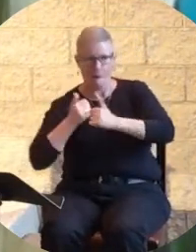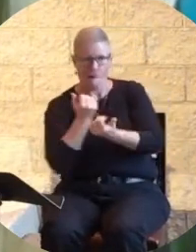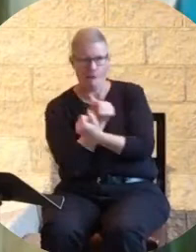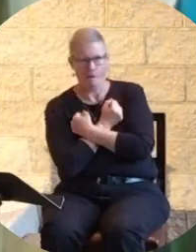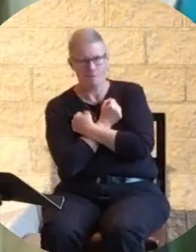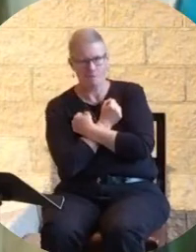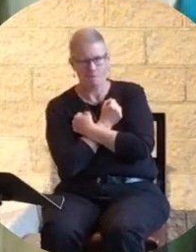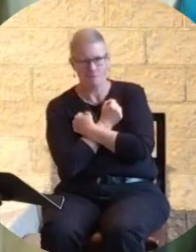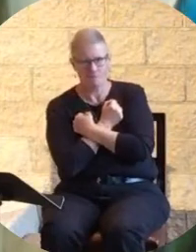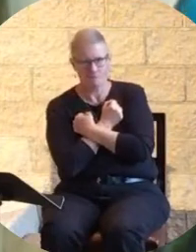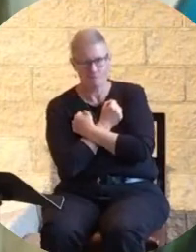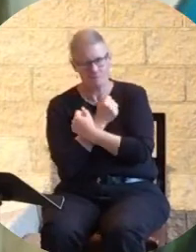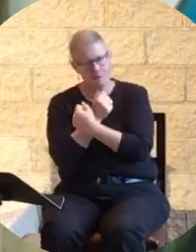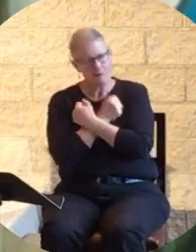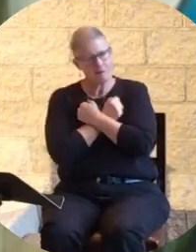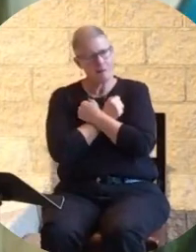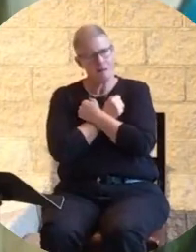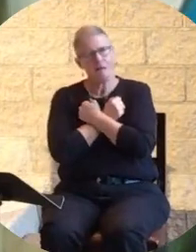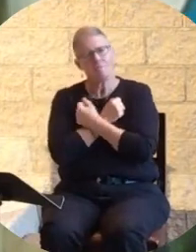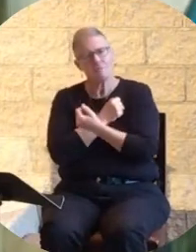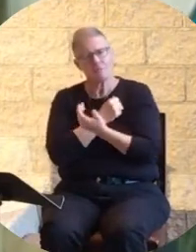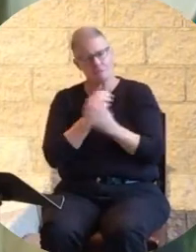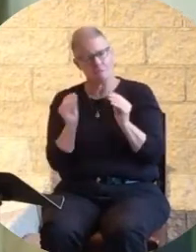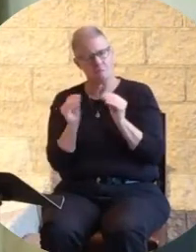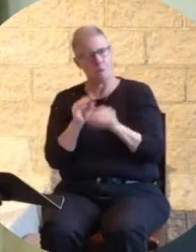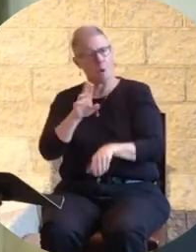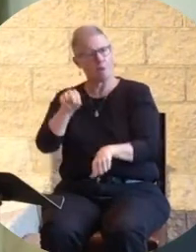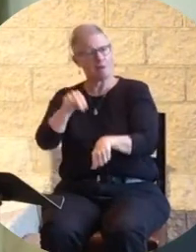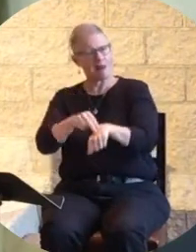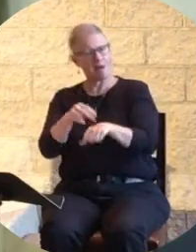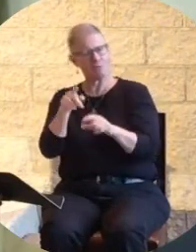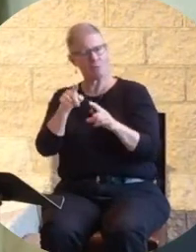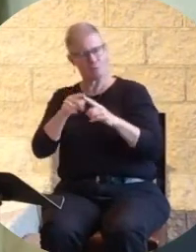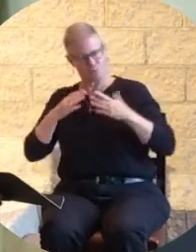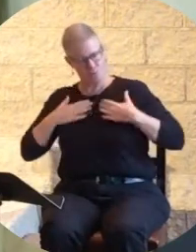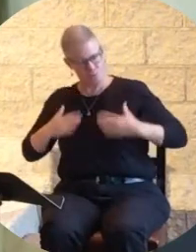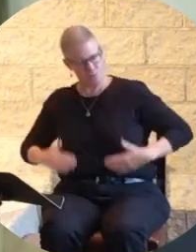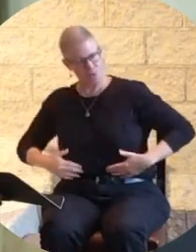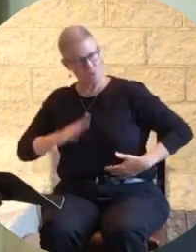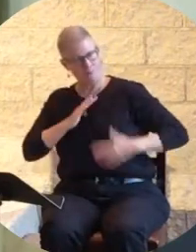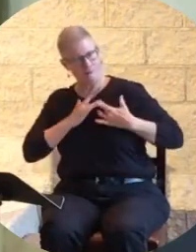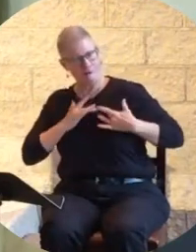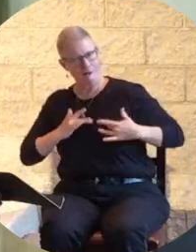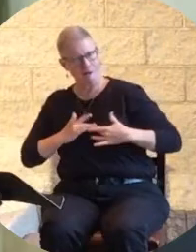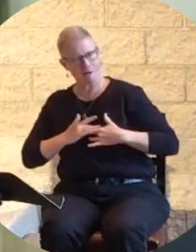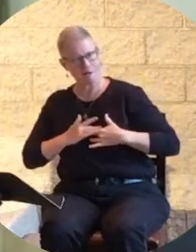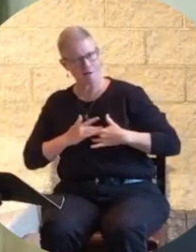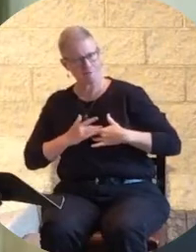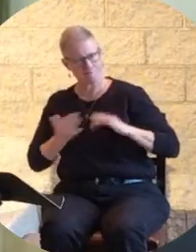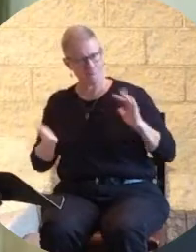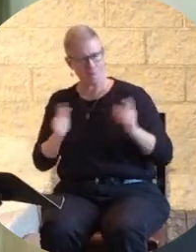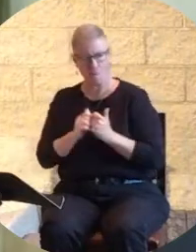And love becomes more comes more naturally to the human heart than its opposite.